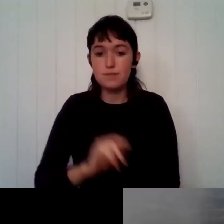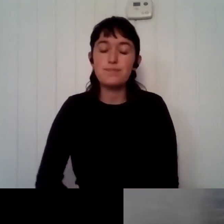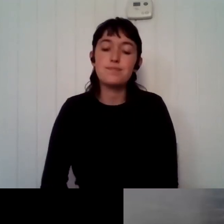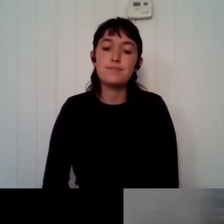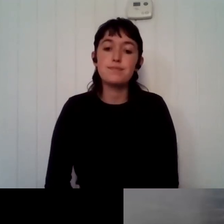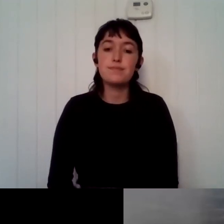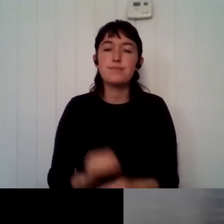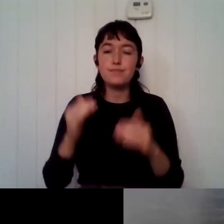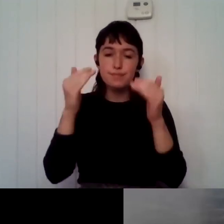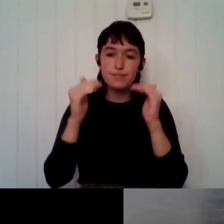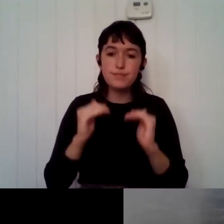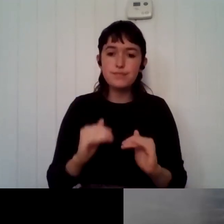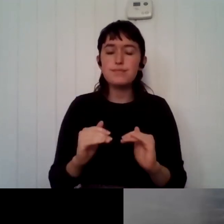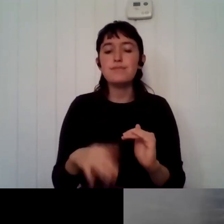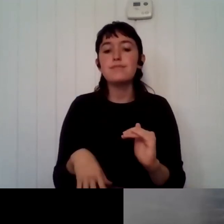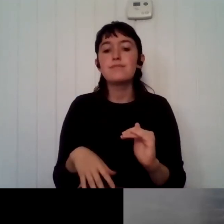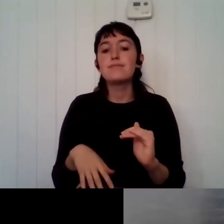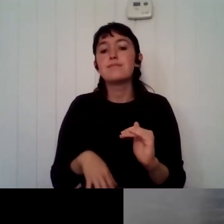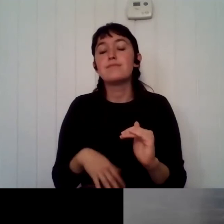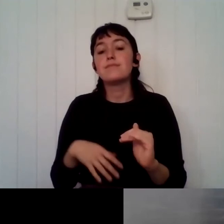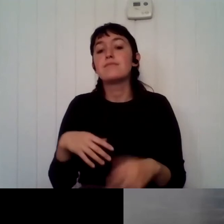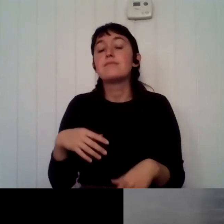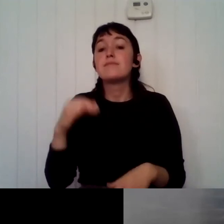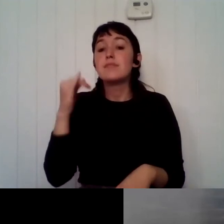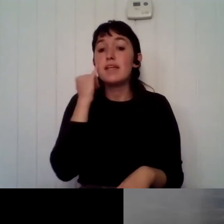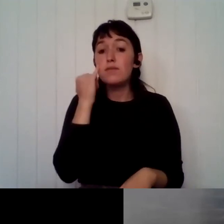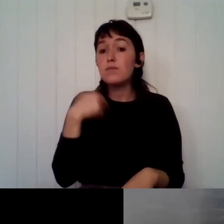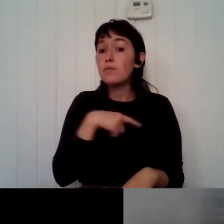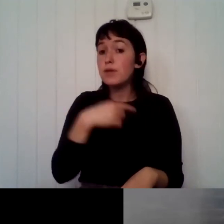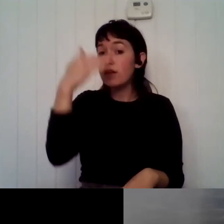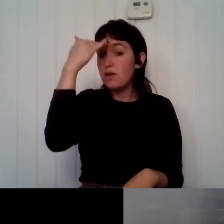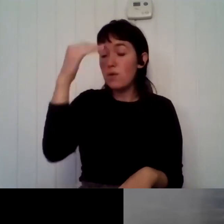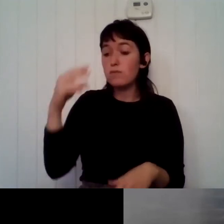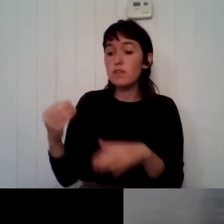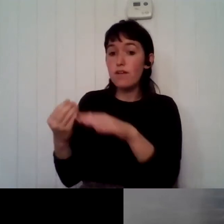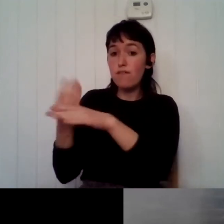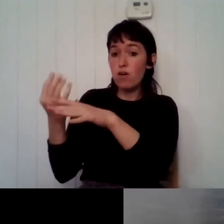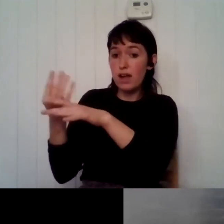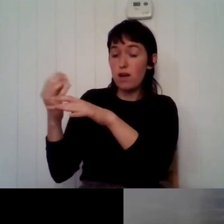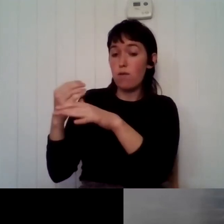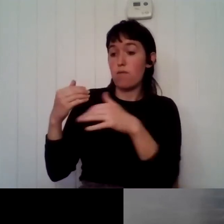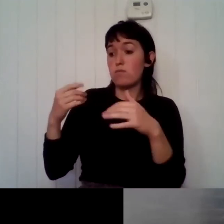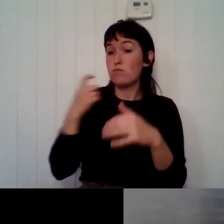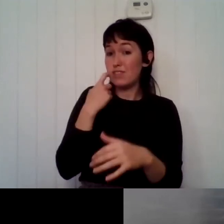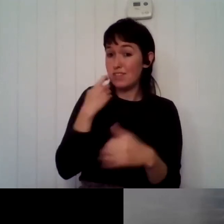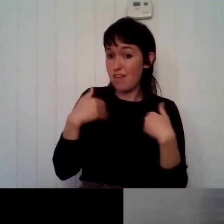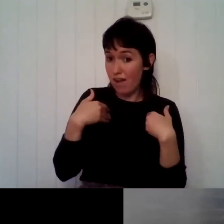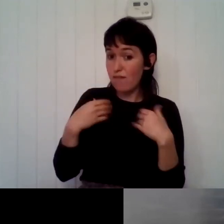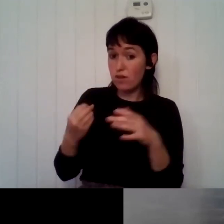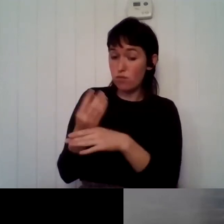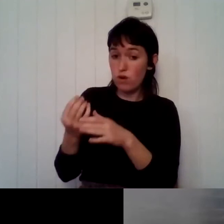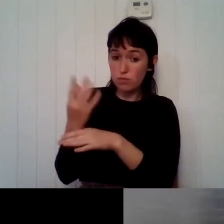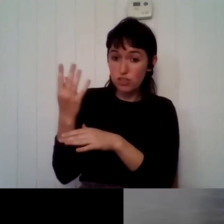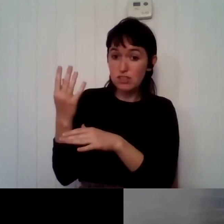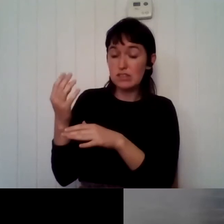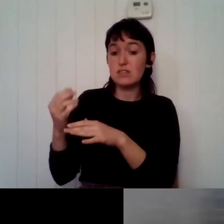closer geologic history have had eruptions. And that means that there is a chance that they become active